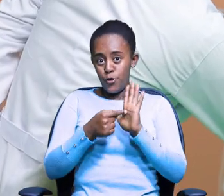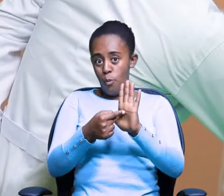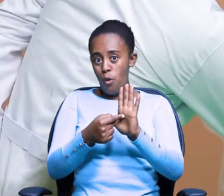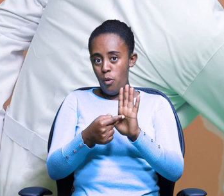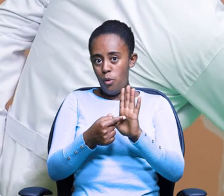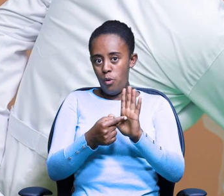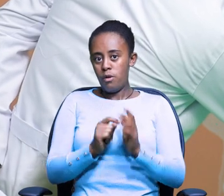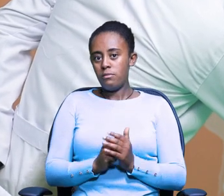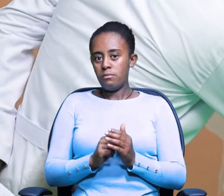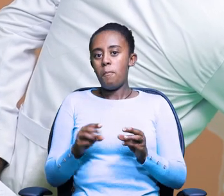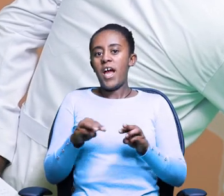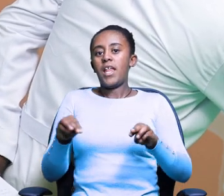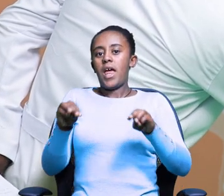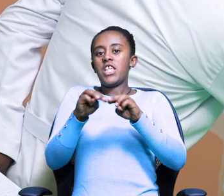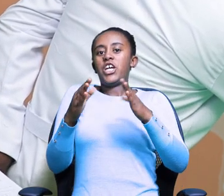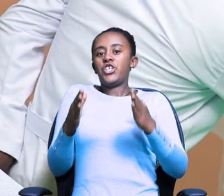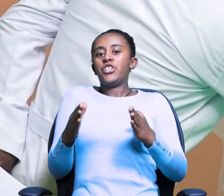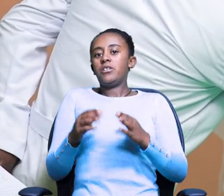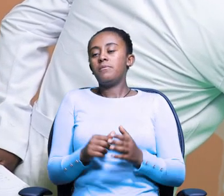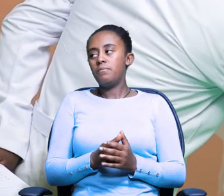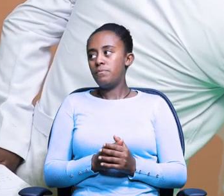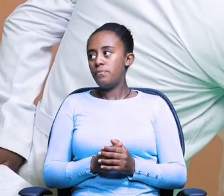the magnetization